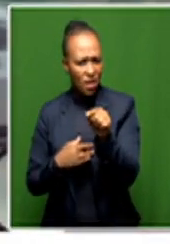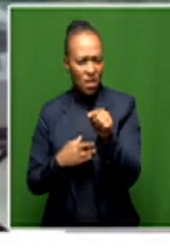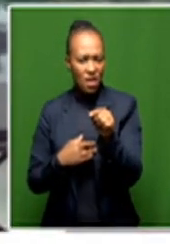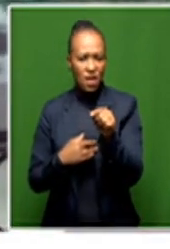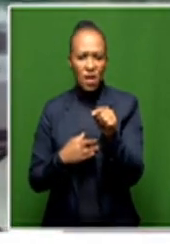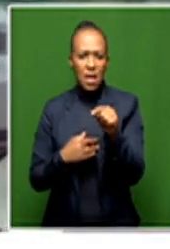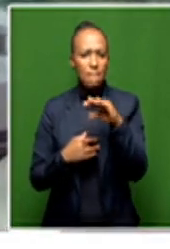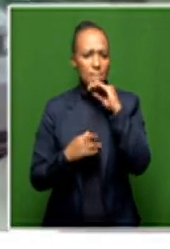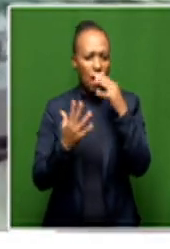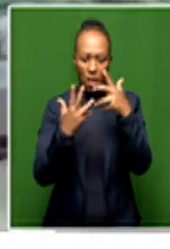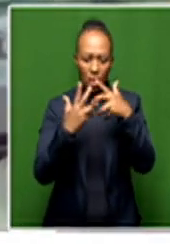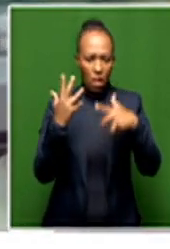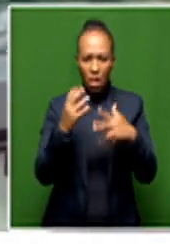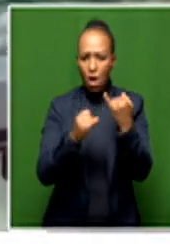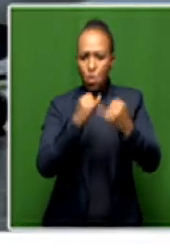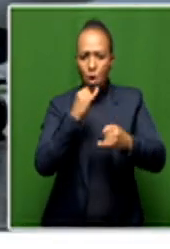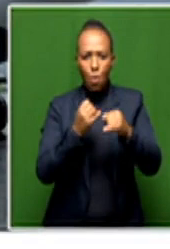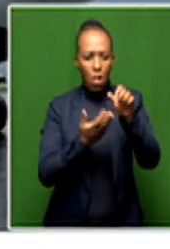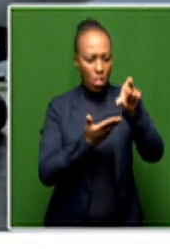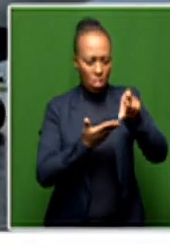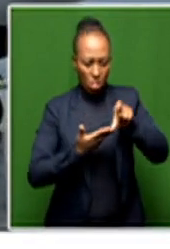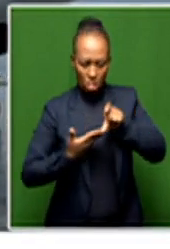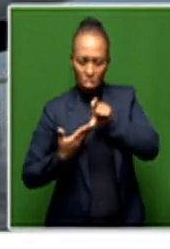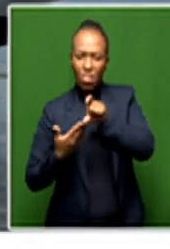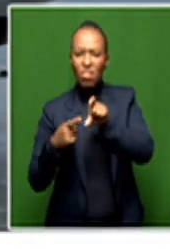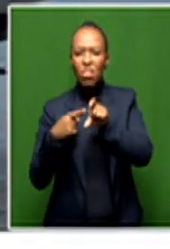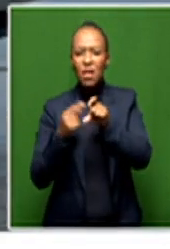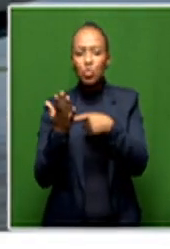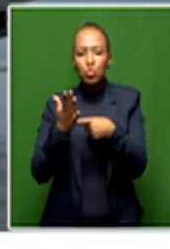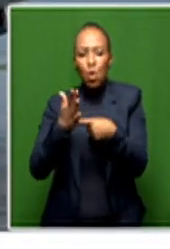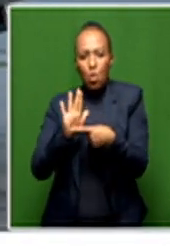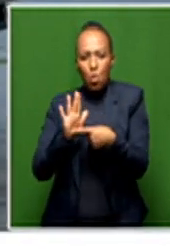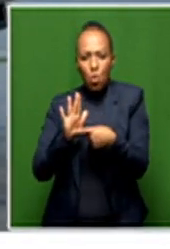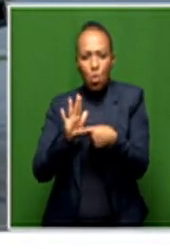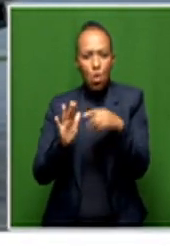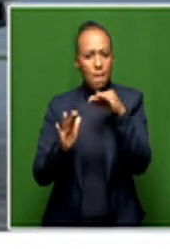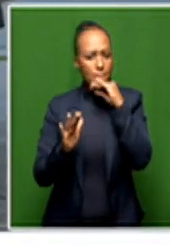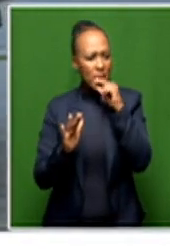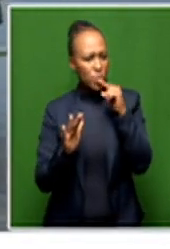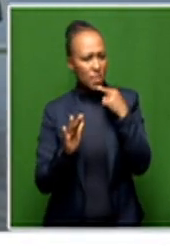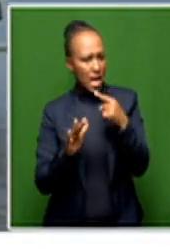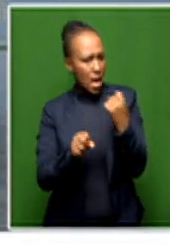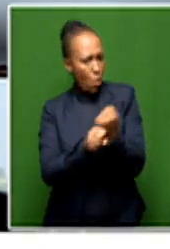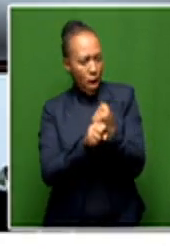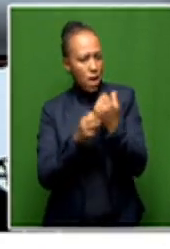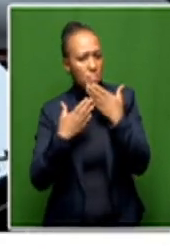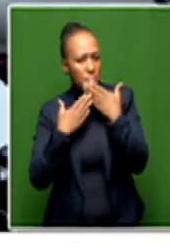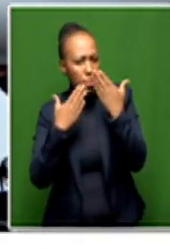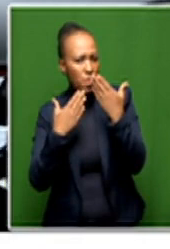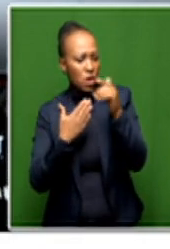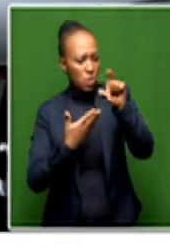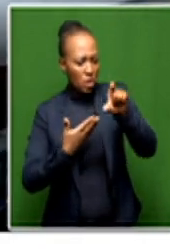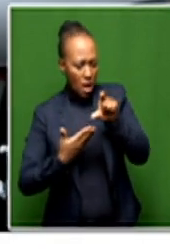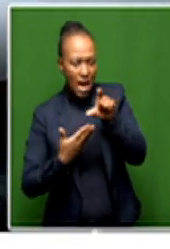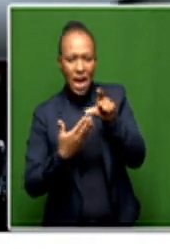no discoloration, there's nothing on the vial indicating that this vial is not effective or this vial is